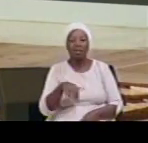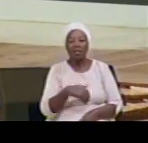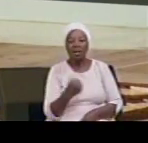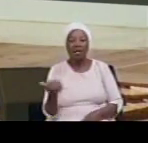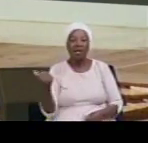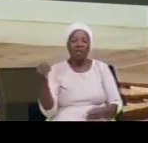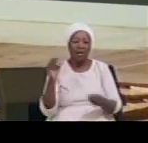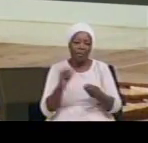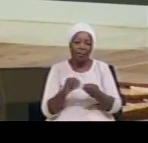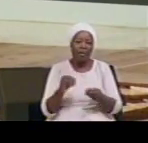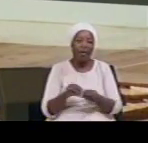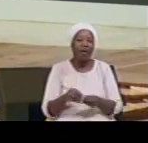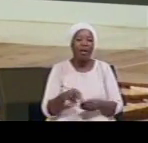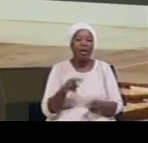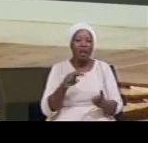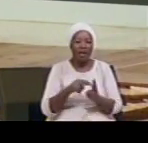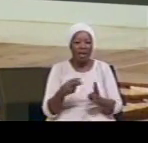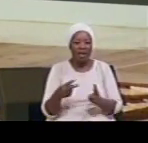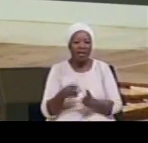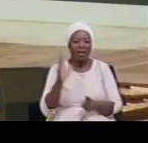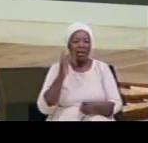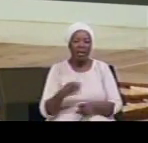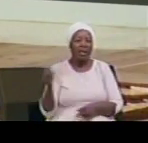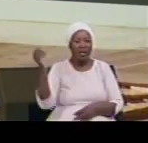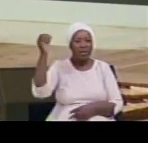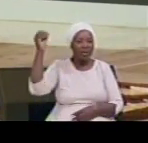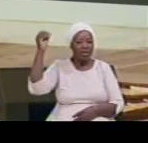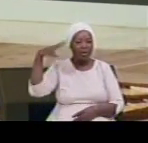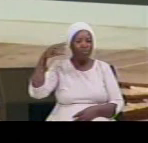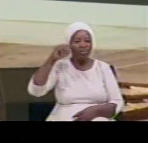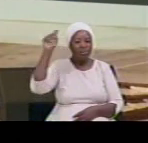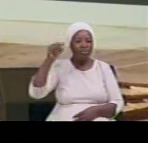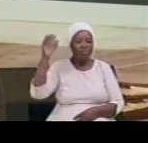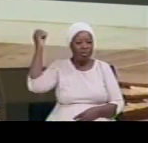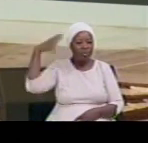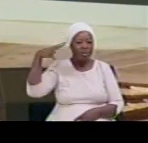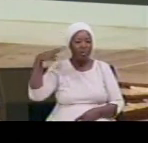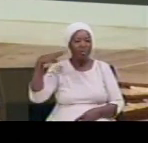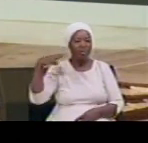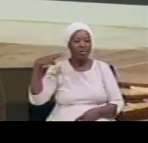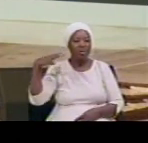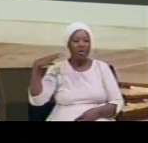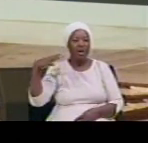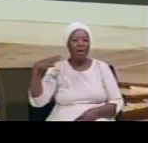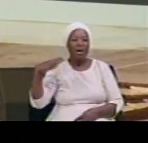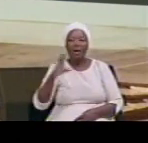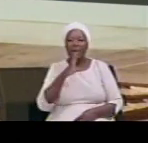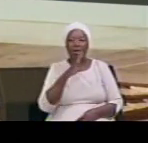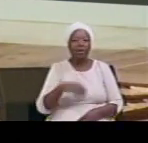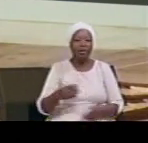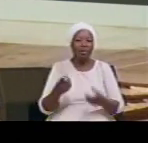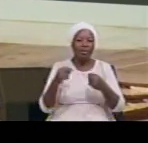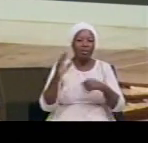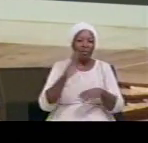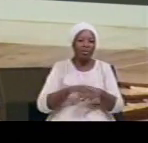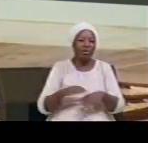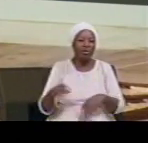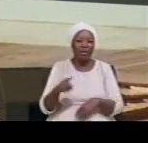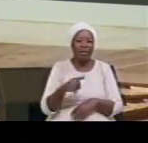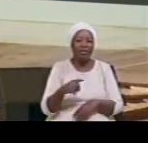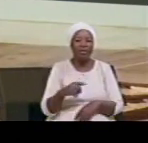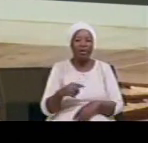Neither shall the sun light on them, nor any heat. For the Lamb which is in